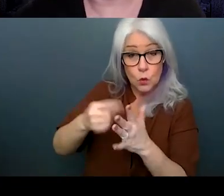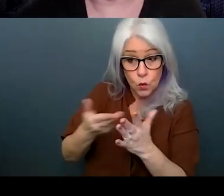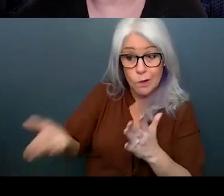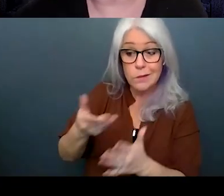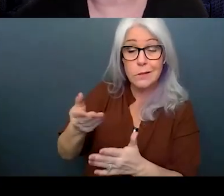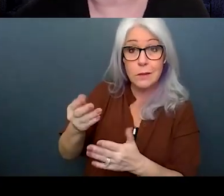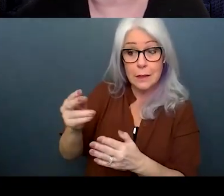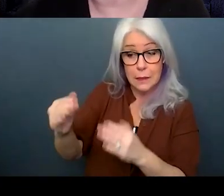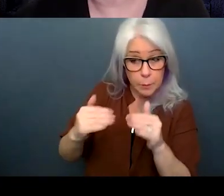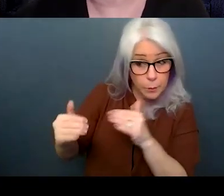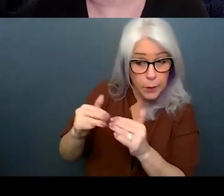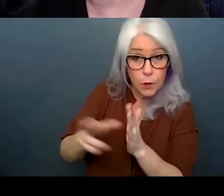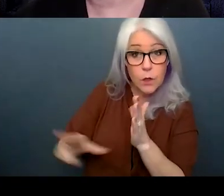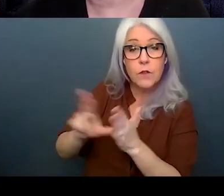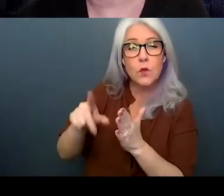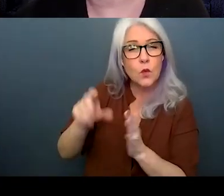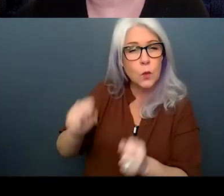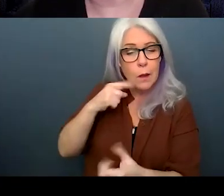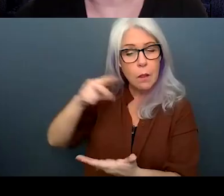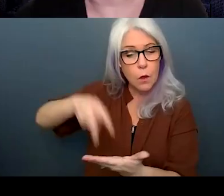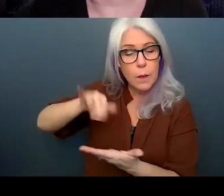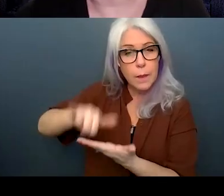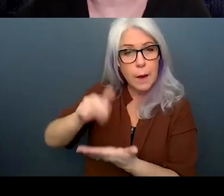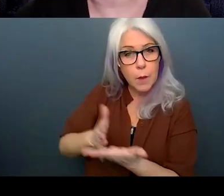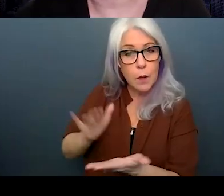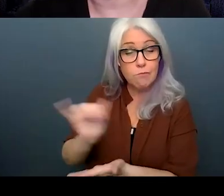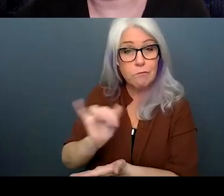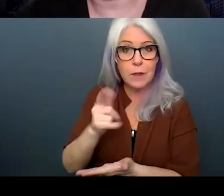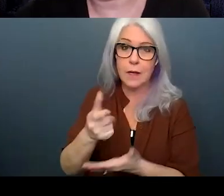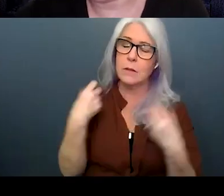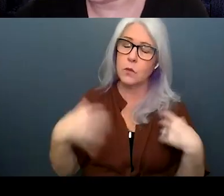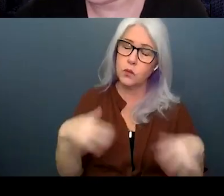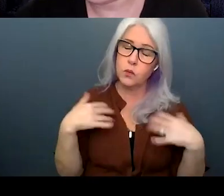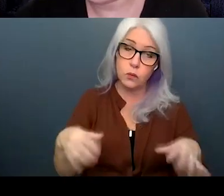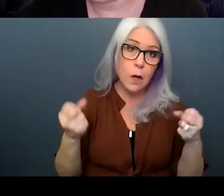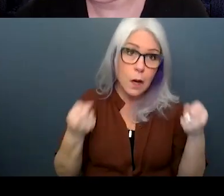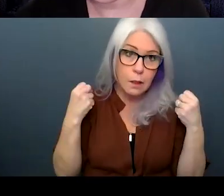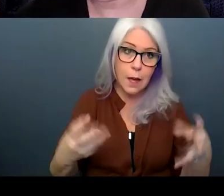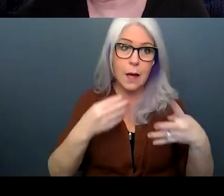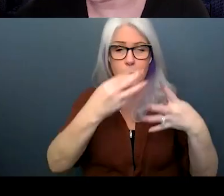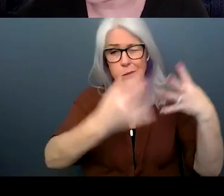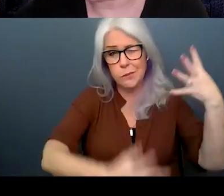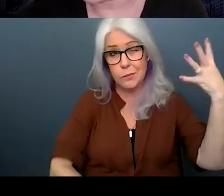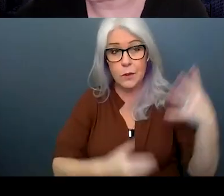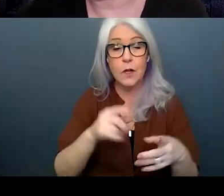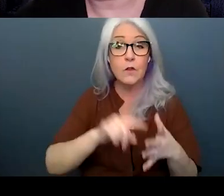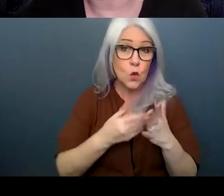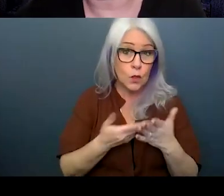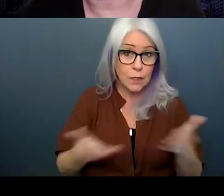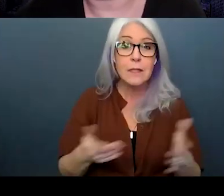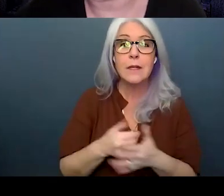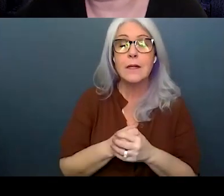information about that there as well. But that is a lot of sources to try to go through. And so that's why